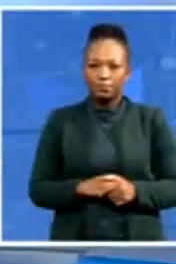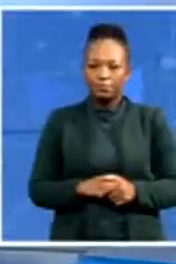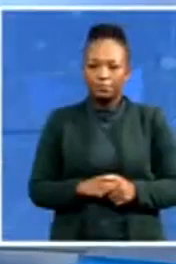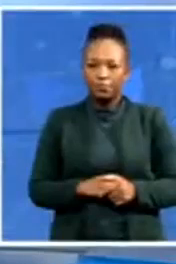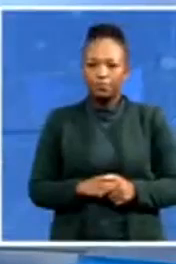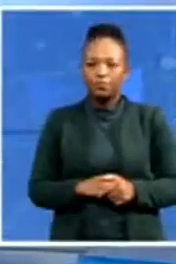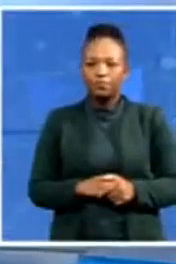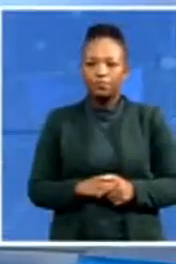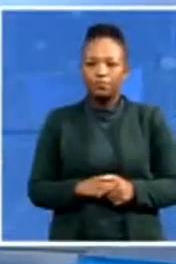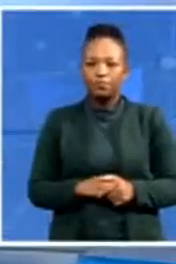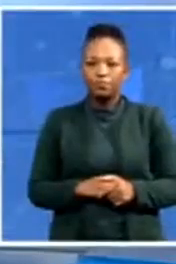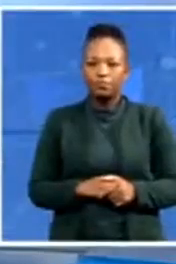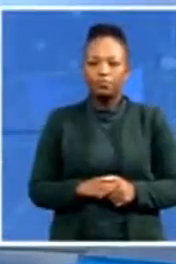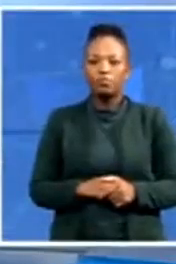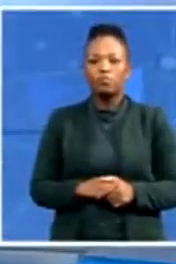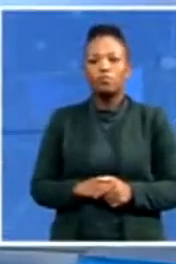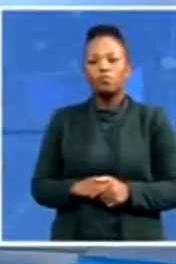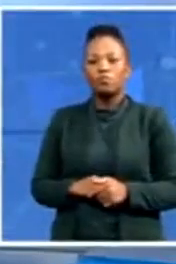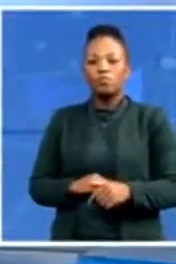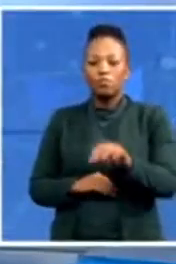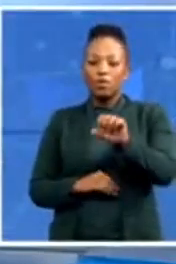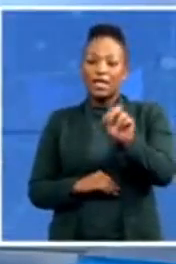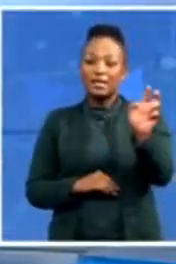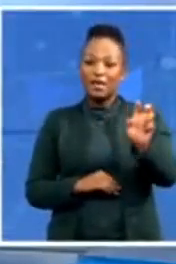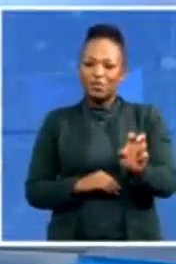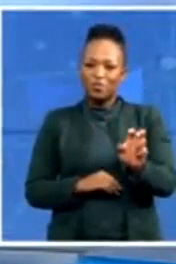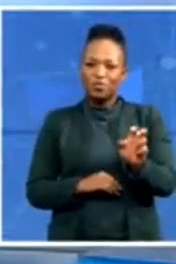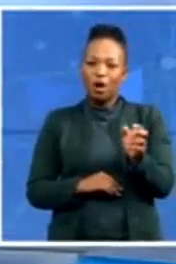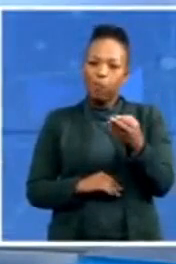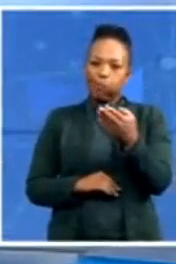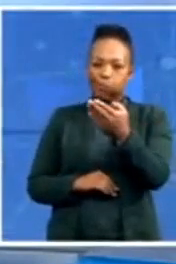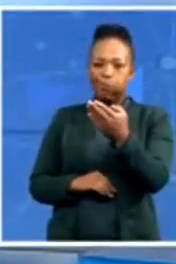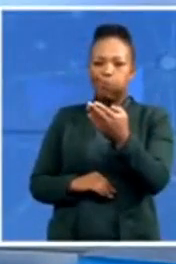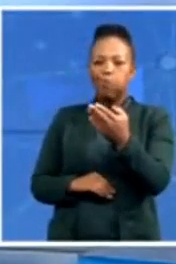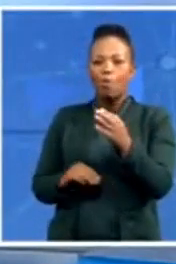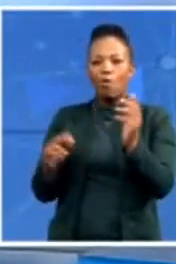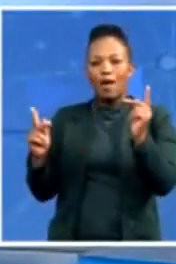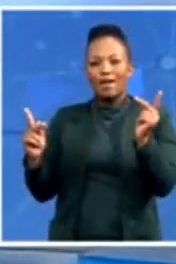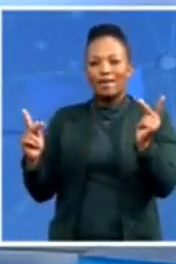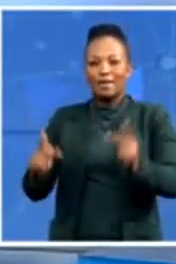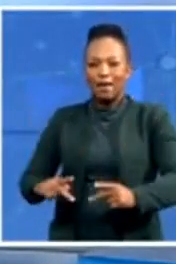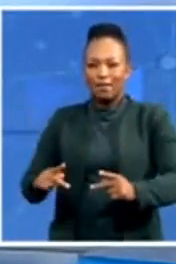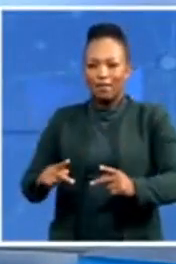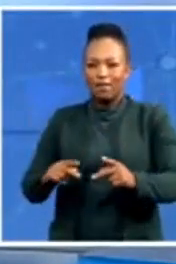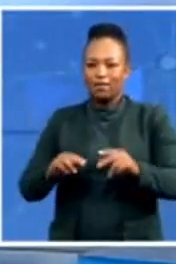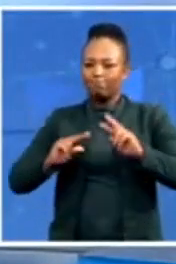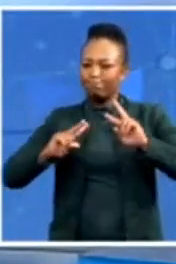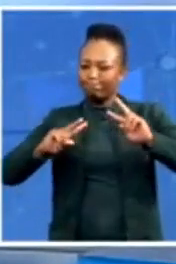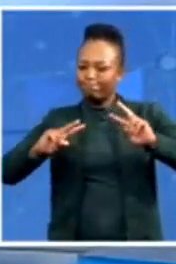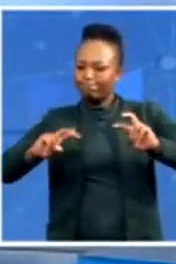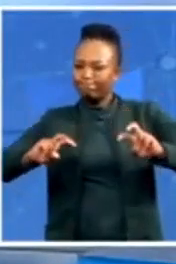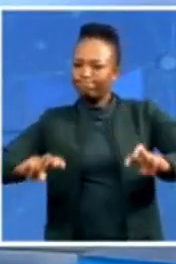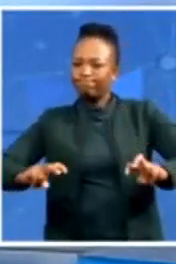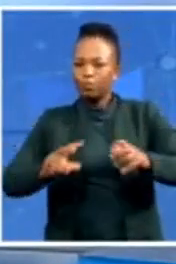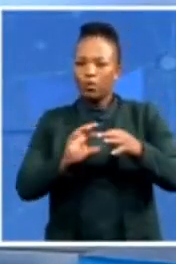The Special Investigative Unit is conducting search and seizure operations in Kimberley. It relates to alleged corruption at the National Lotteries